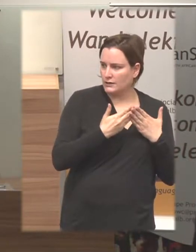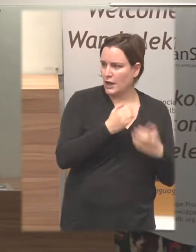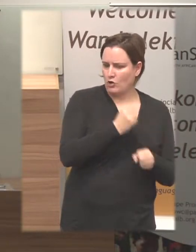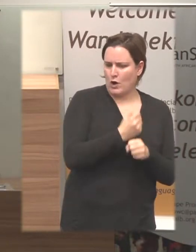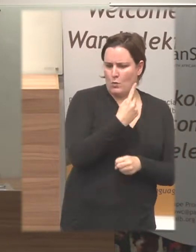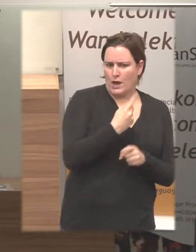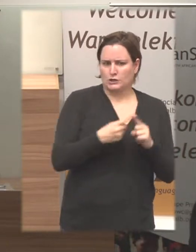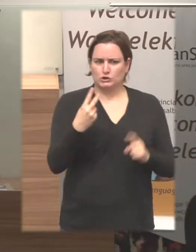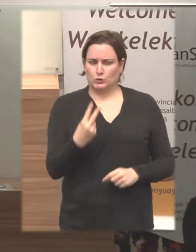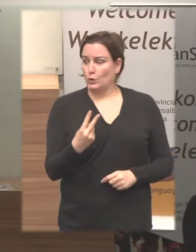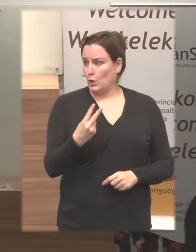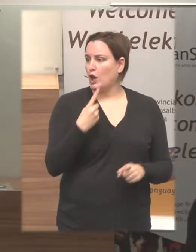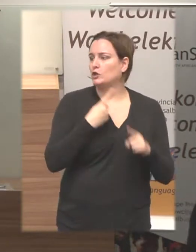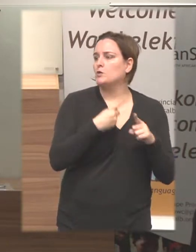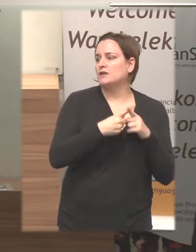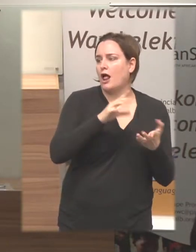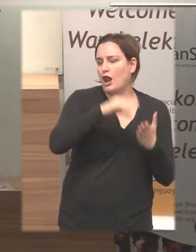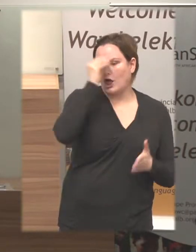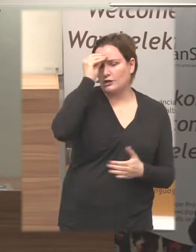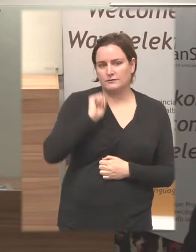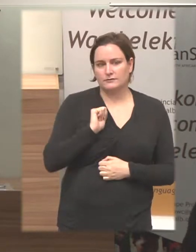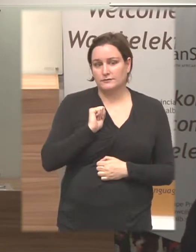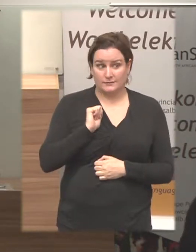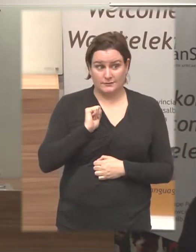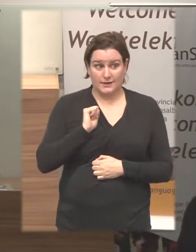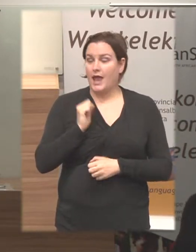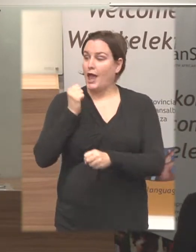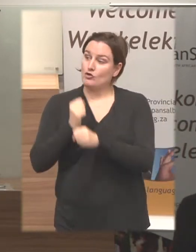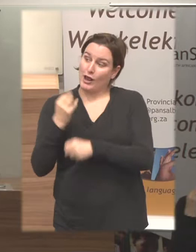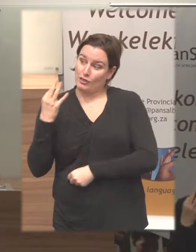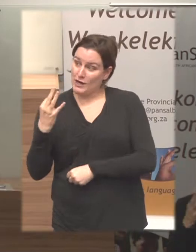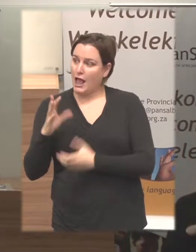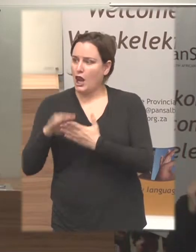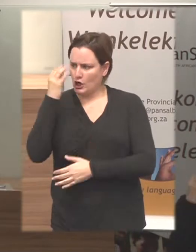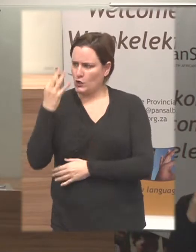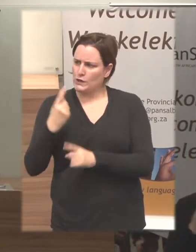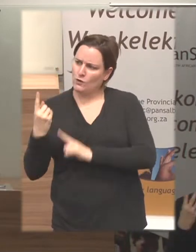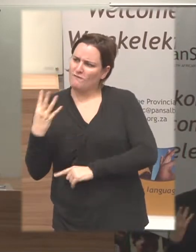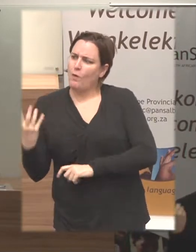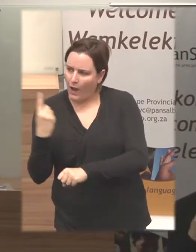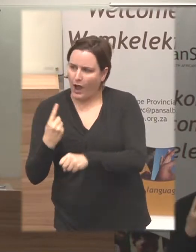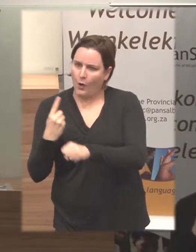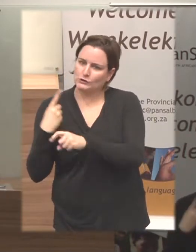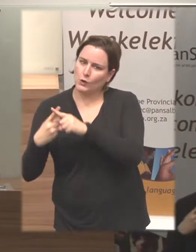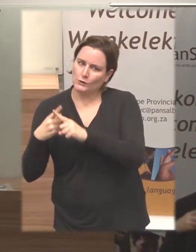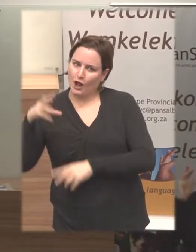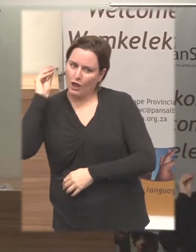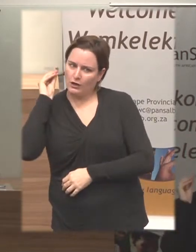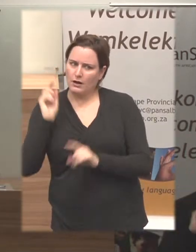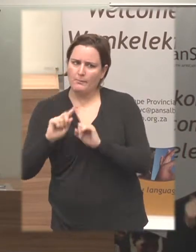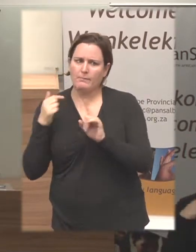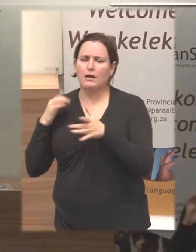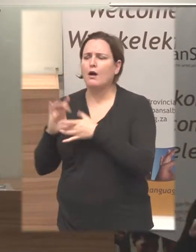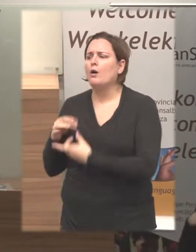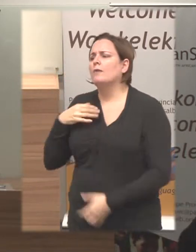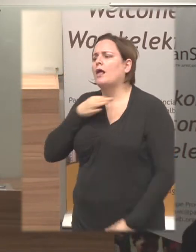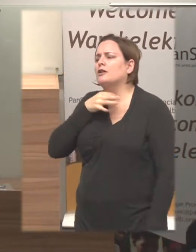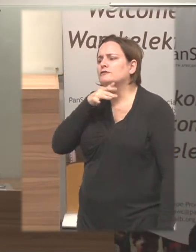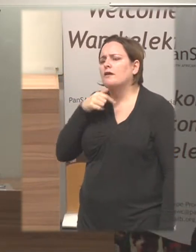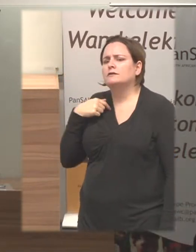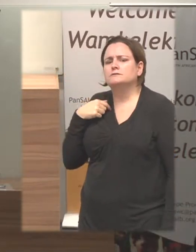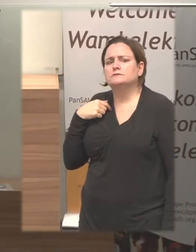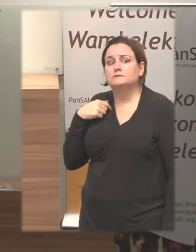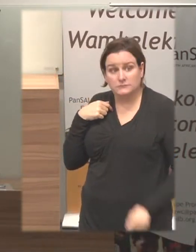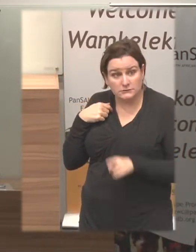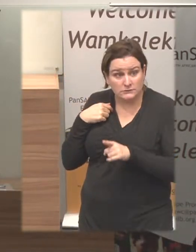and 2, and then 3 to 4 hours of isiXhosa a week in grade 3, would suddenly in grade 4 have all